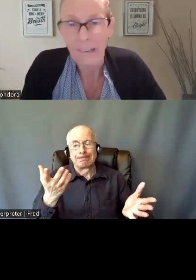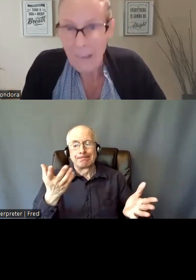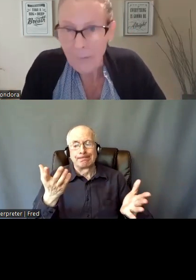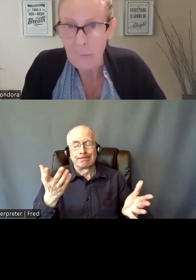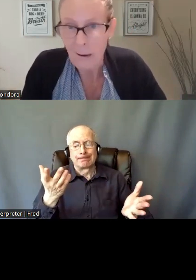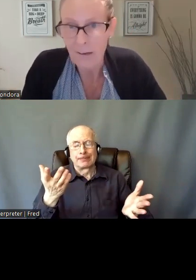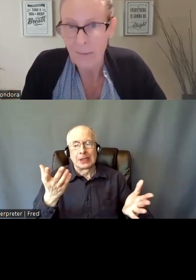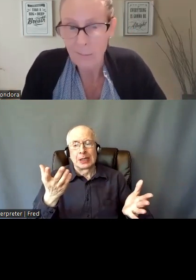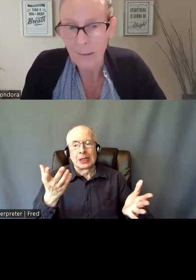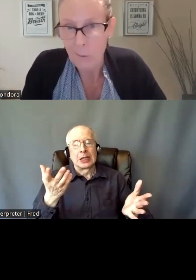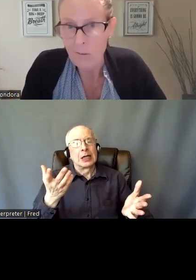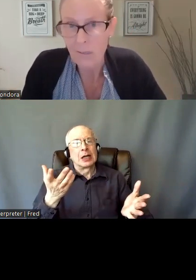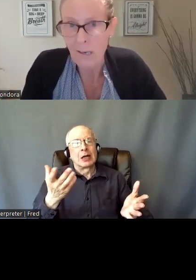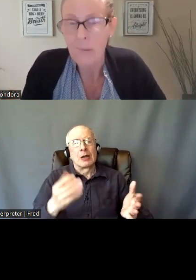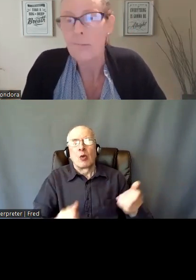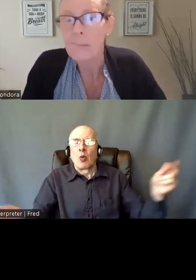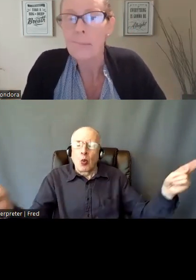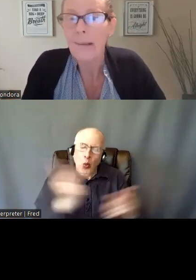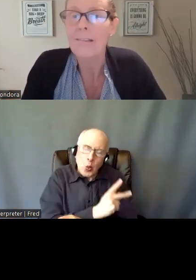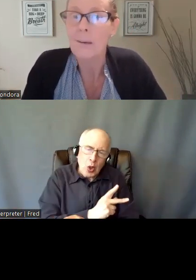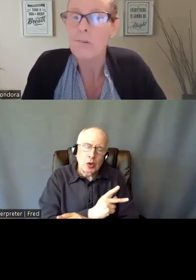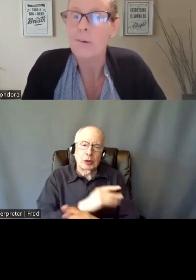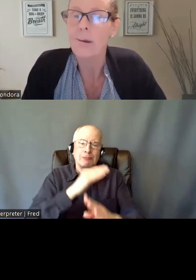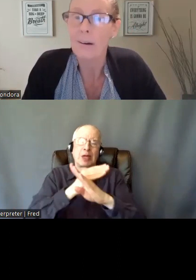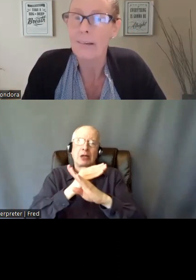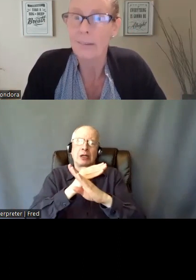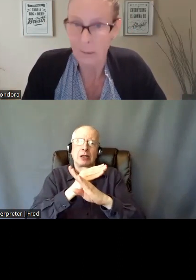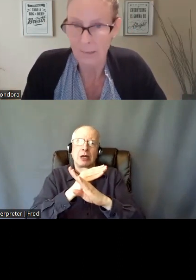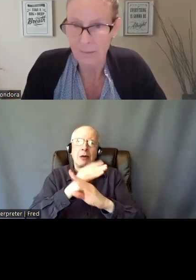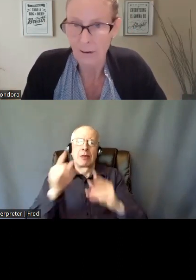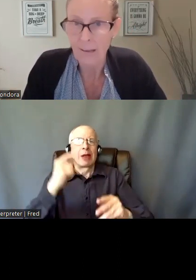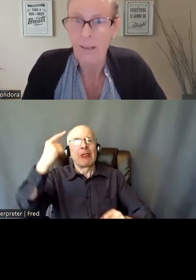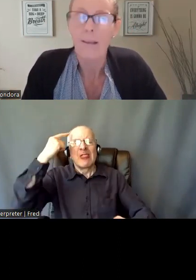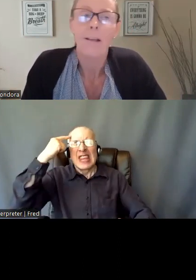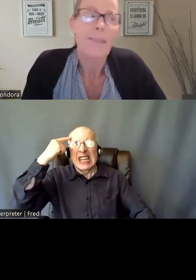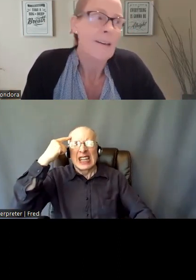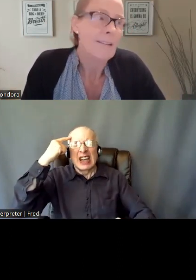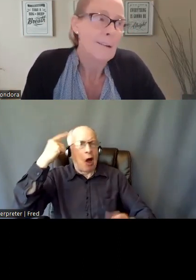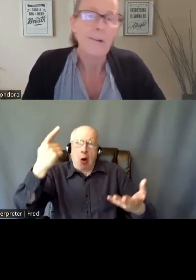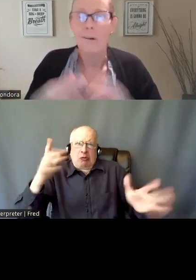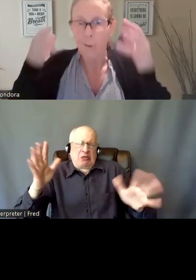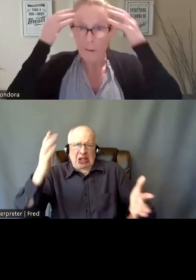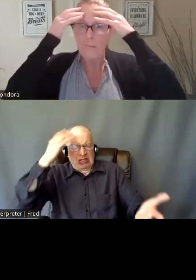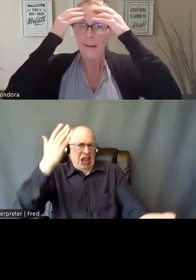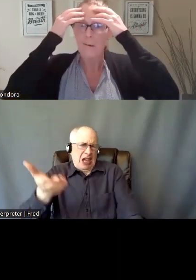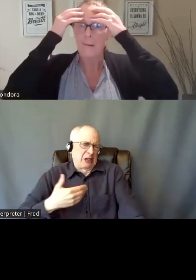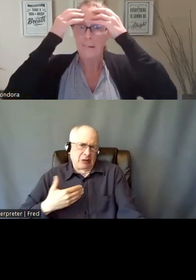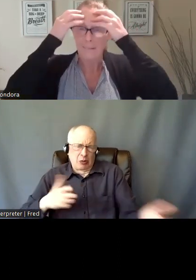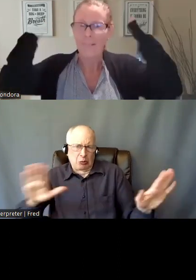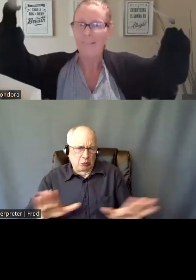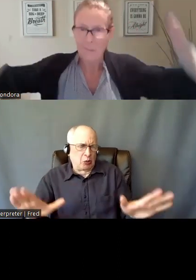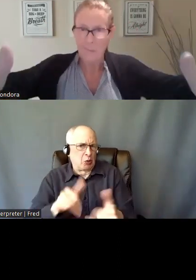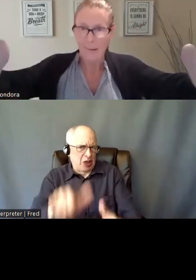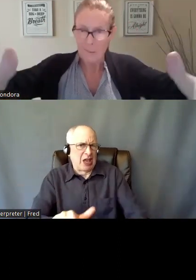the significant barrier that really holds us up is people make the assumption that we already do it, right? That, of course we care